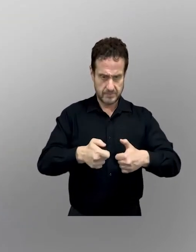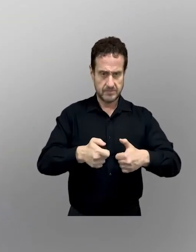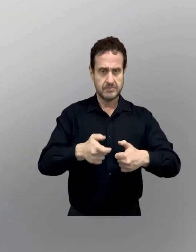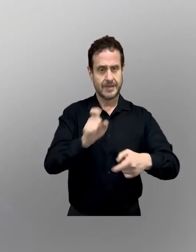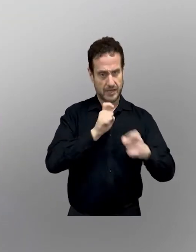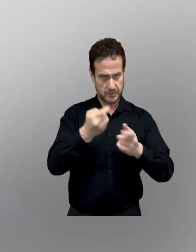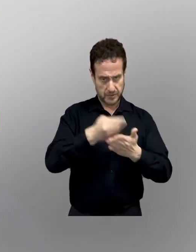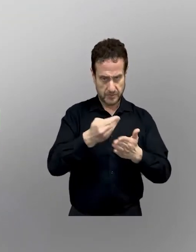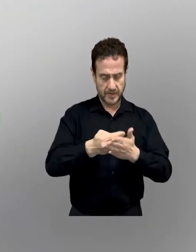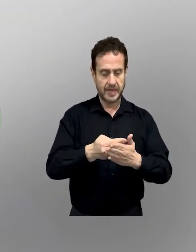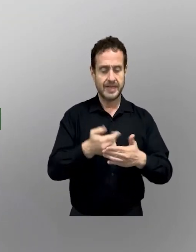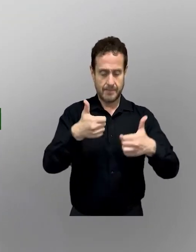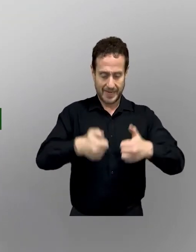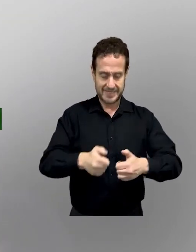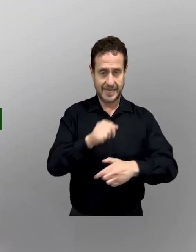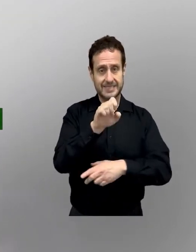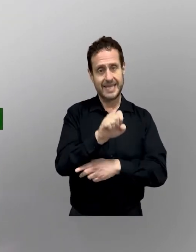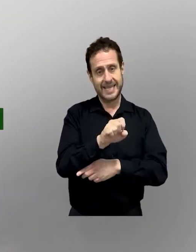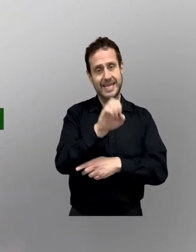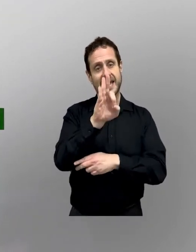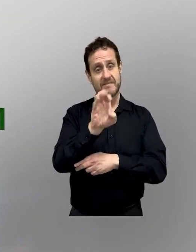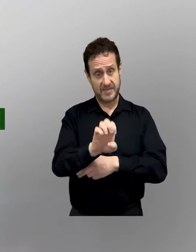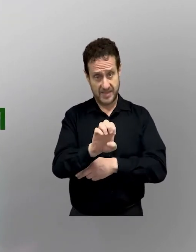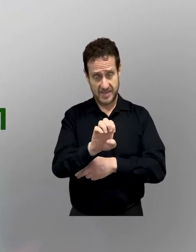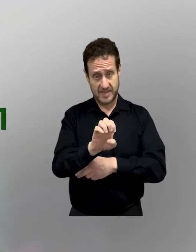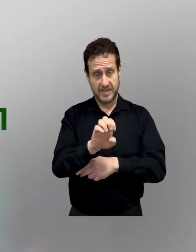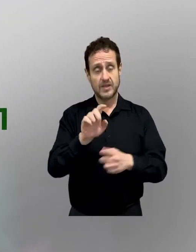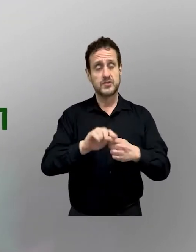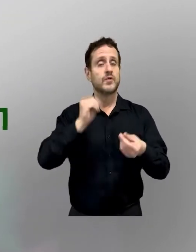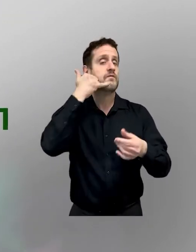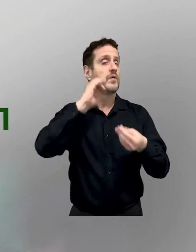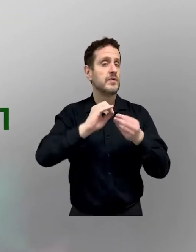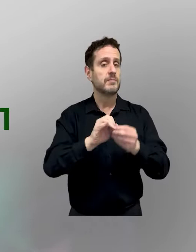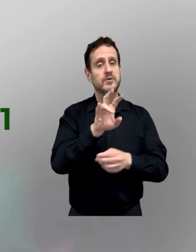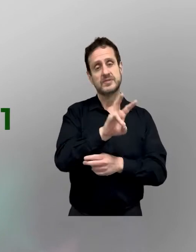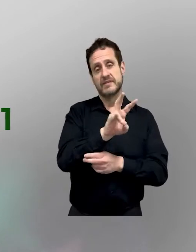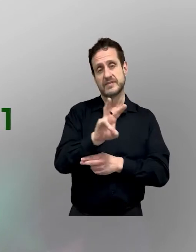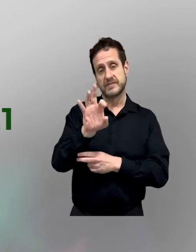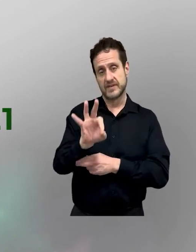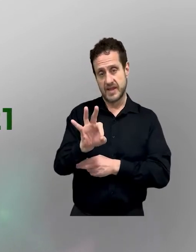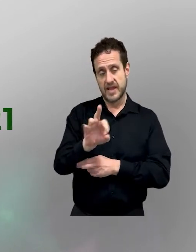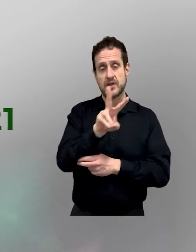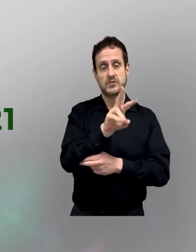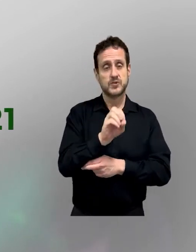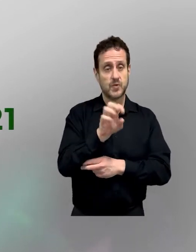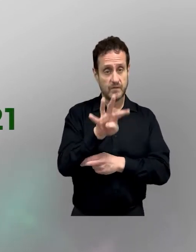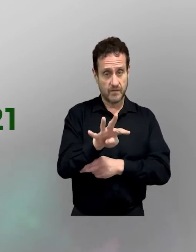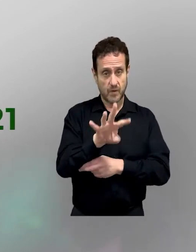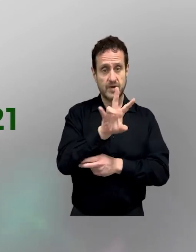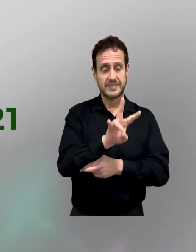contribution to Equip for Equality by texting EFE to